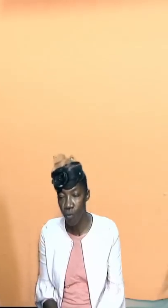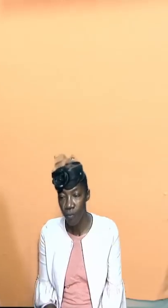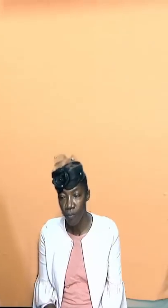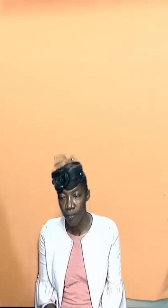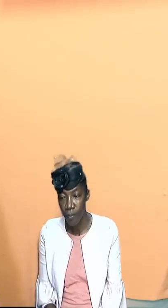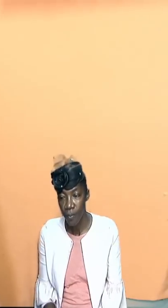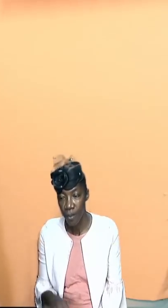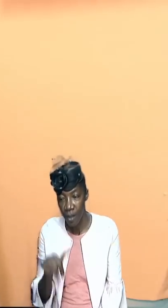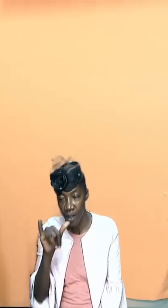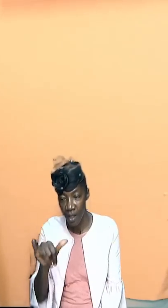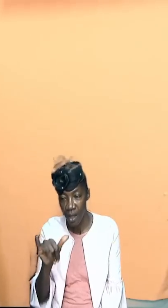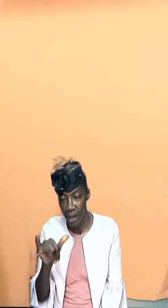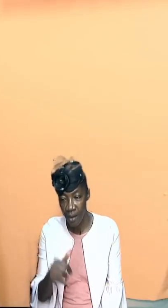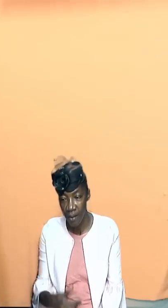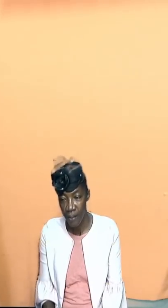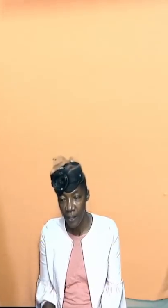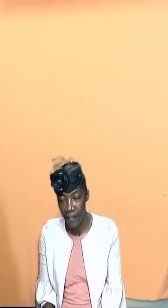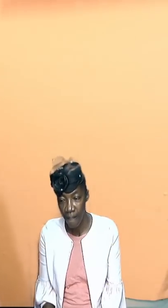genes that